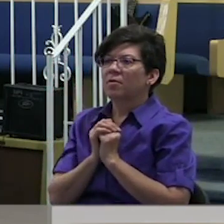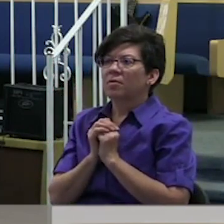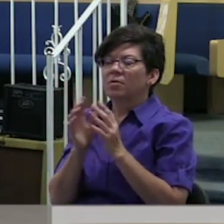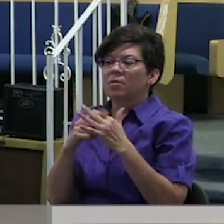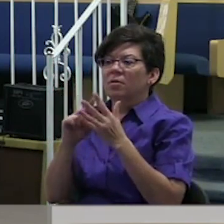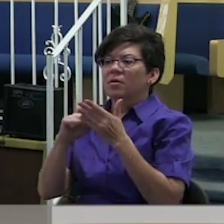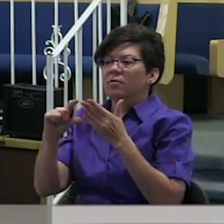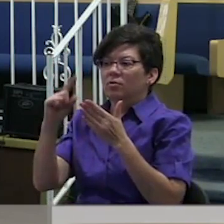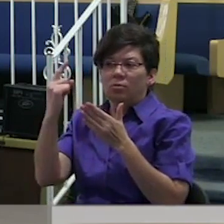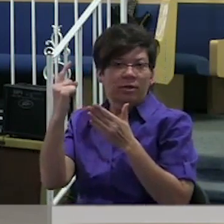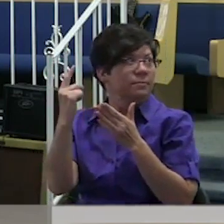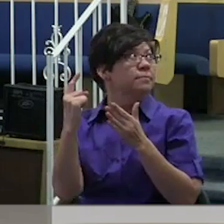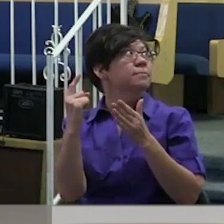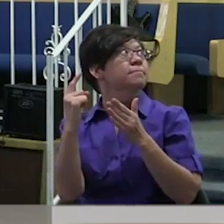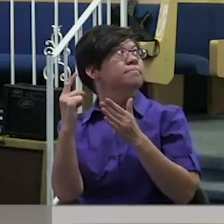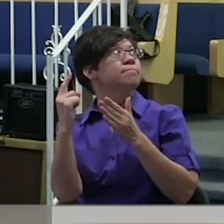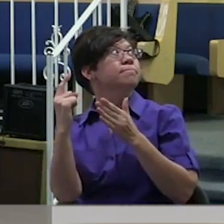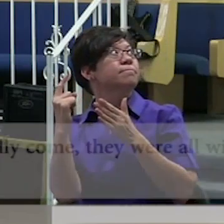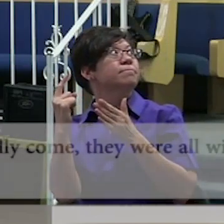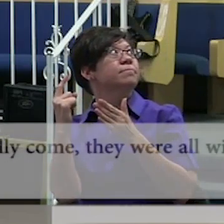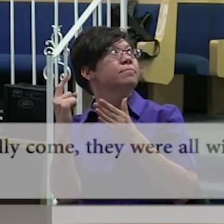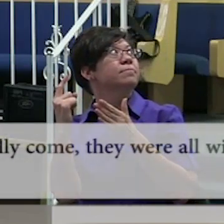Starting at verse number 1.